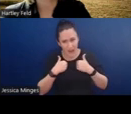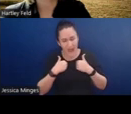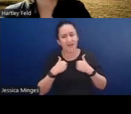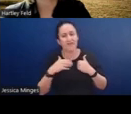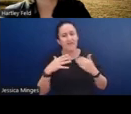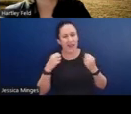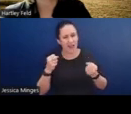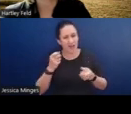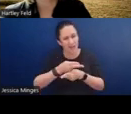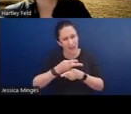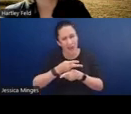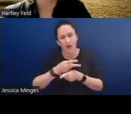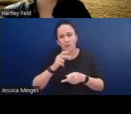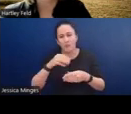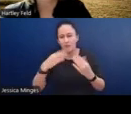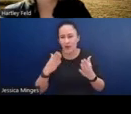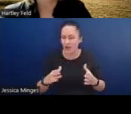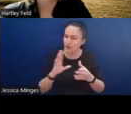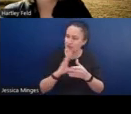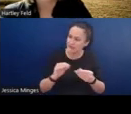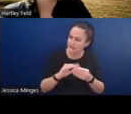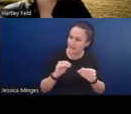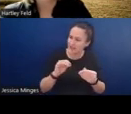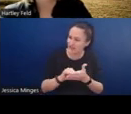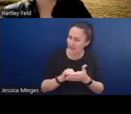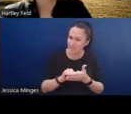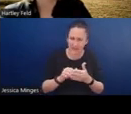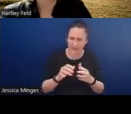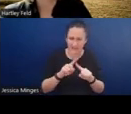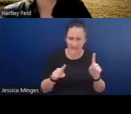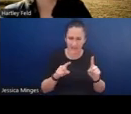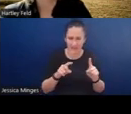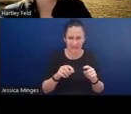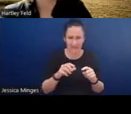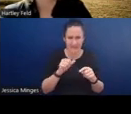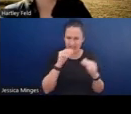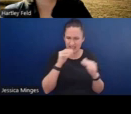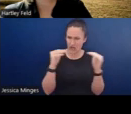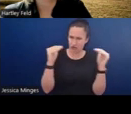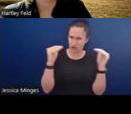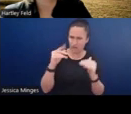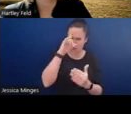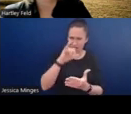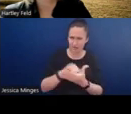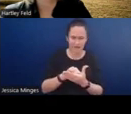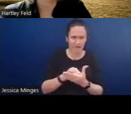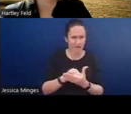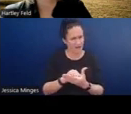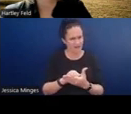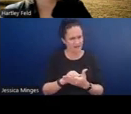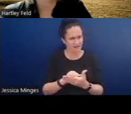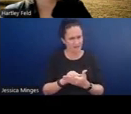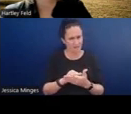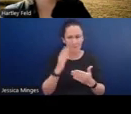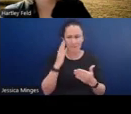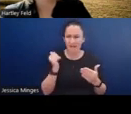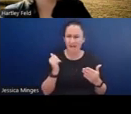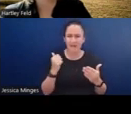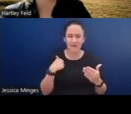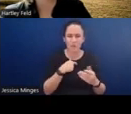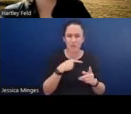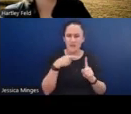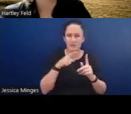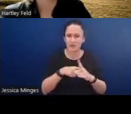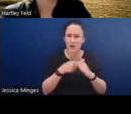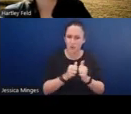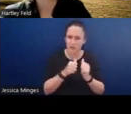other providers. And there's just a lot of injustice that occurs for that, because we're really starting with the point that we don't want